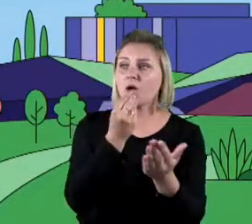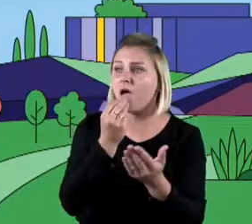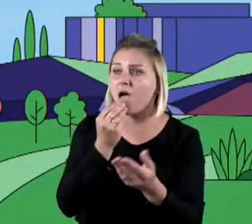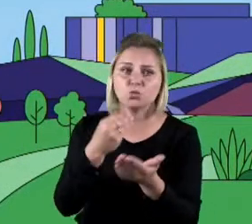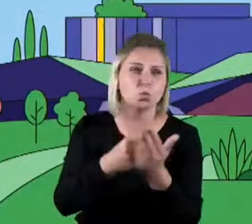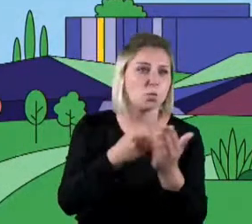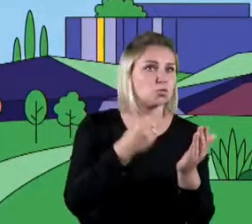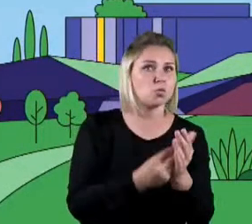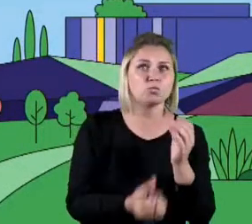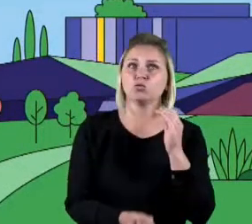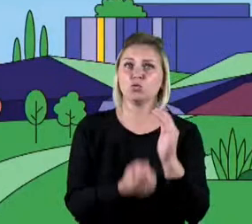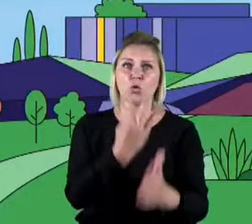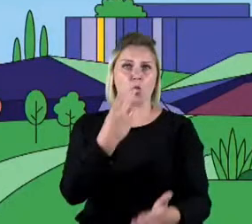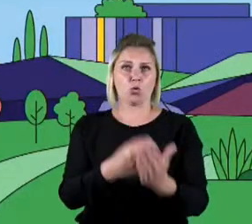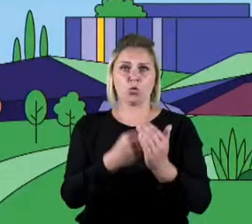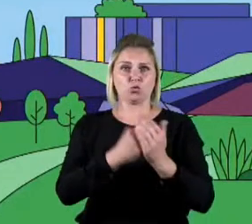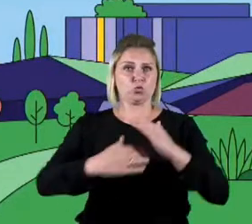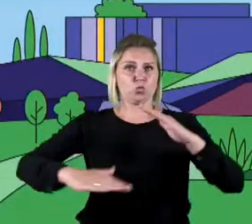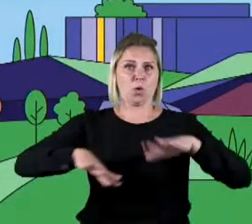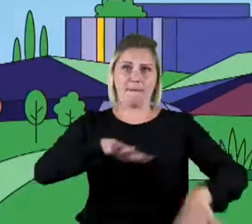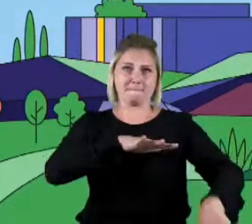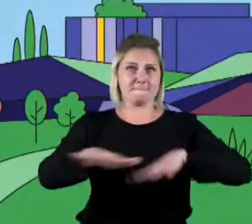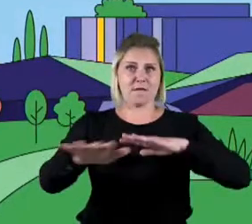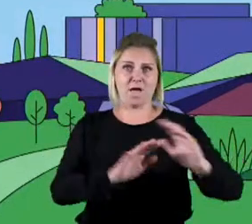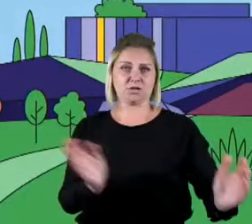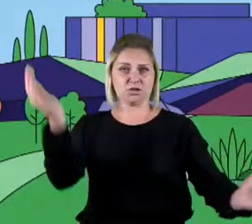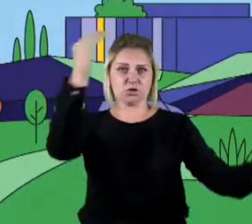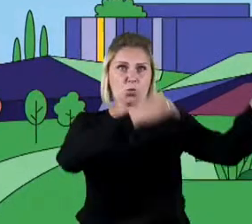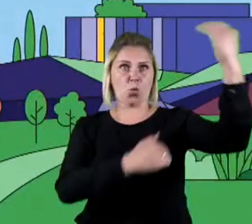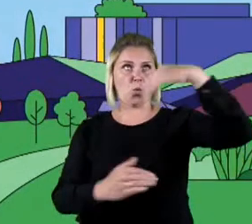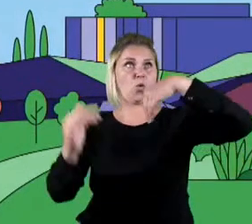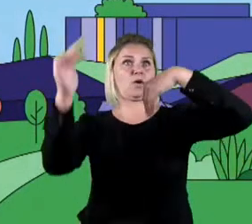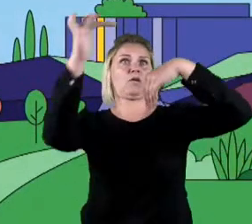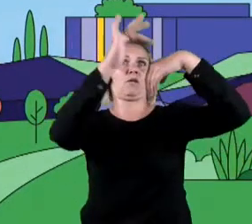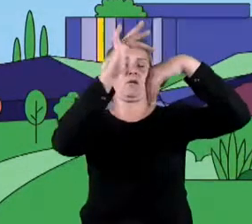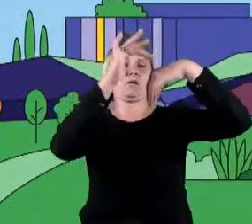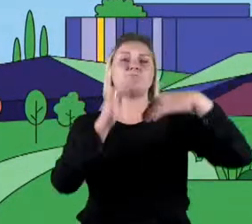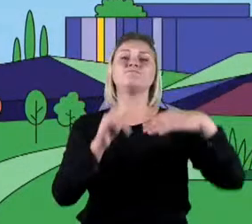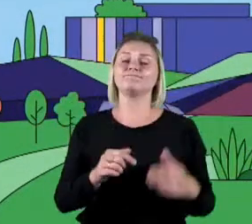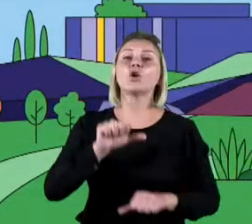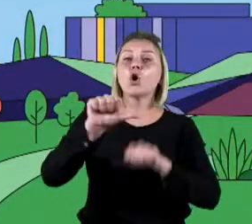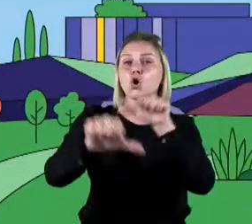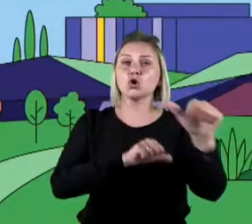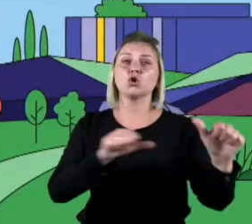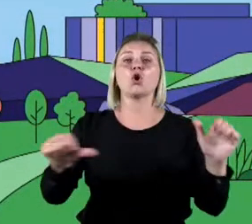are going up due to the fact of the place they're living.